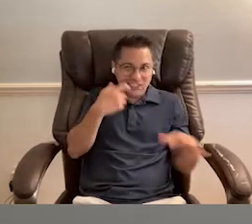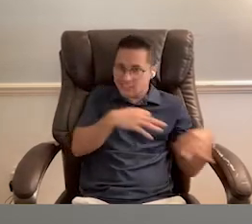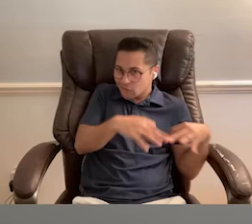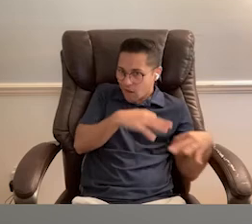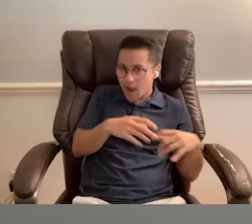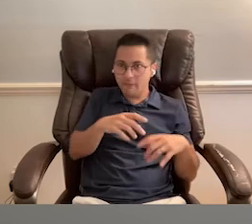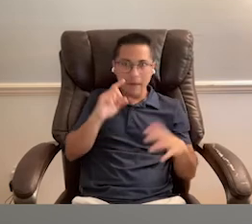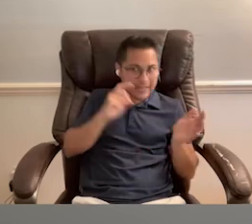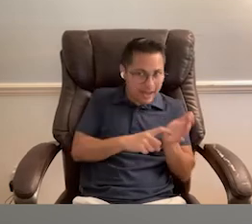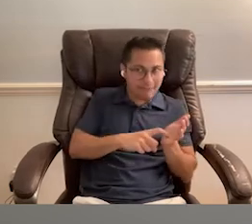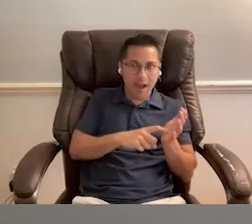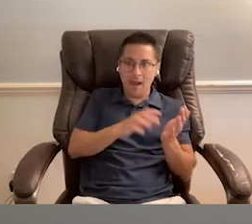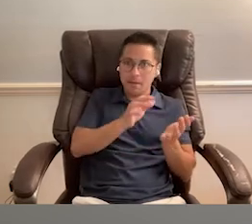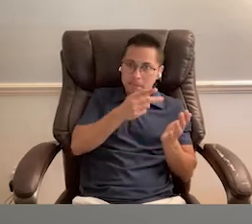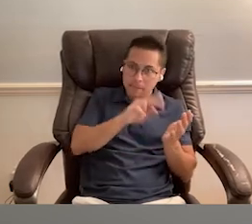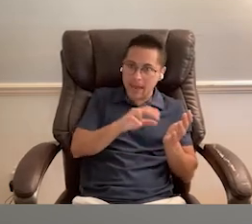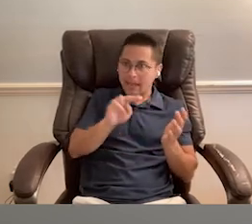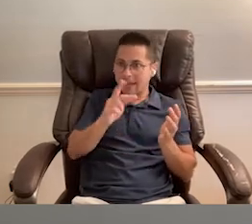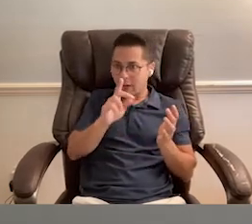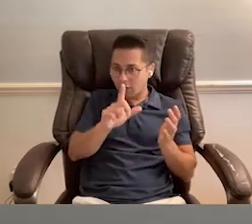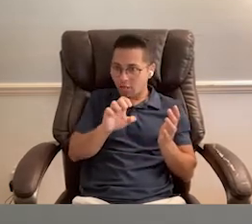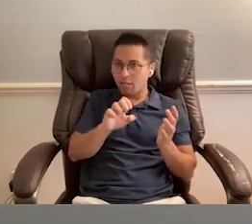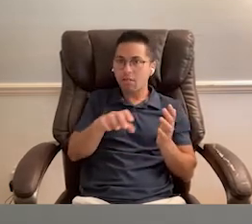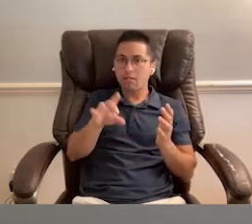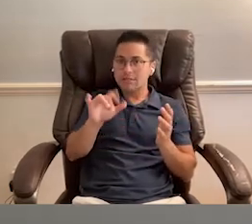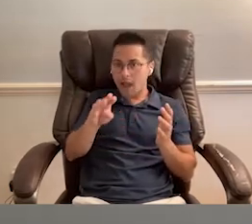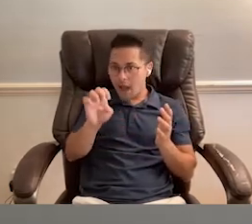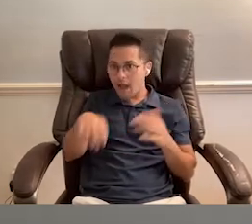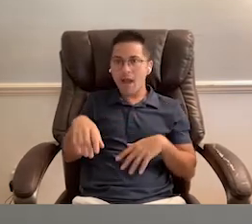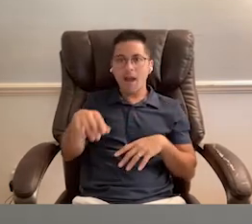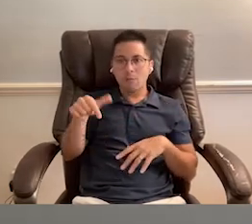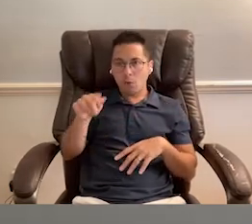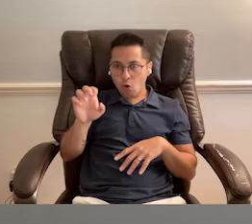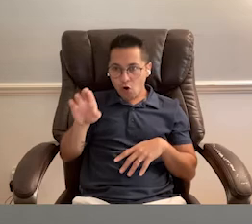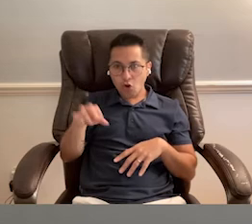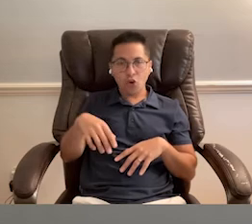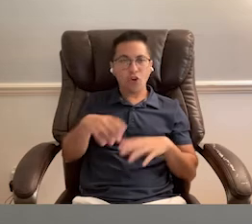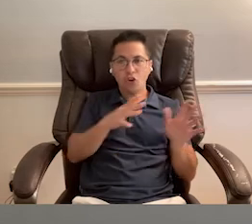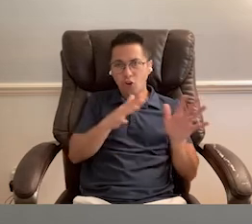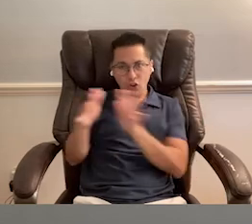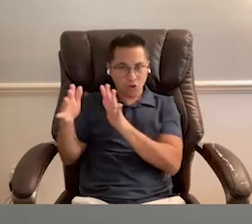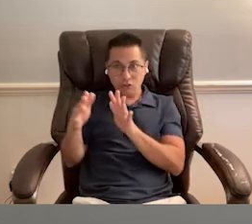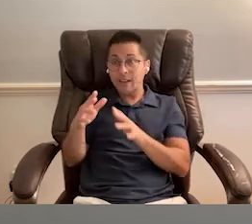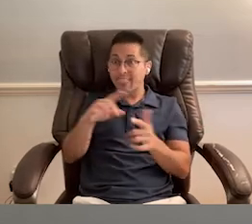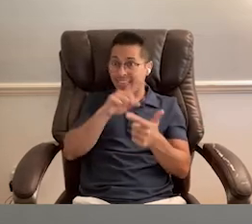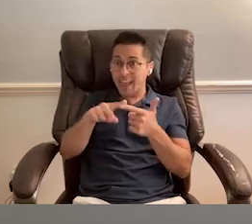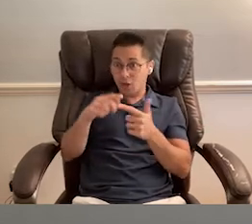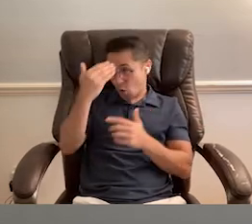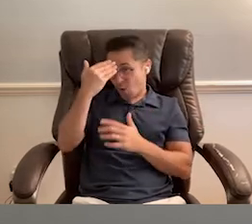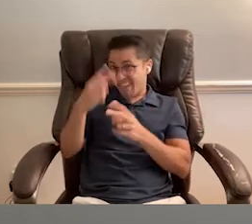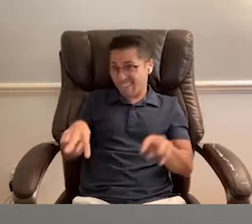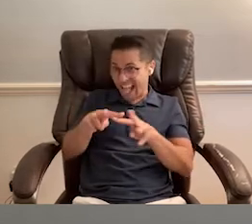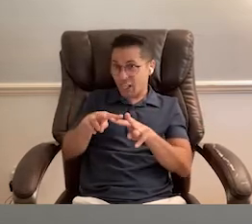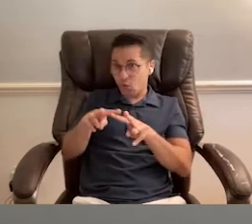described, like from identifying penny, nickel, dime, quarter, 50-cent piece, to actually knowing the value of the coins